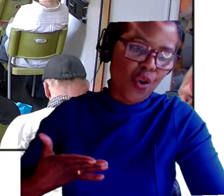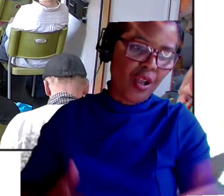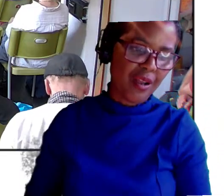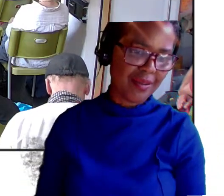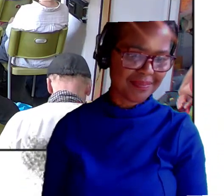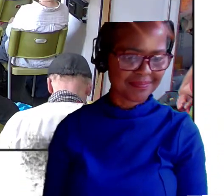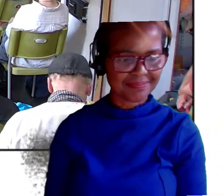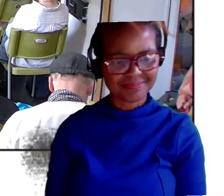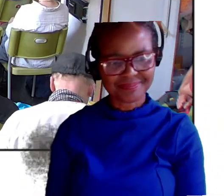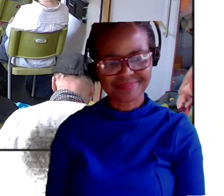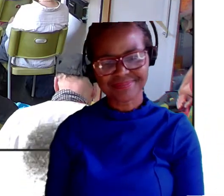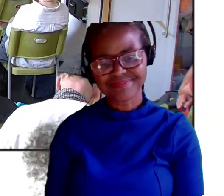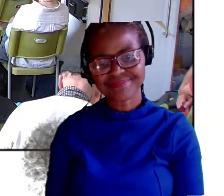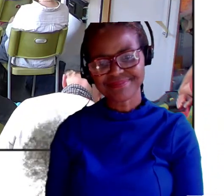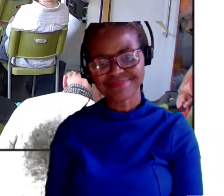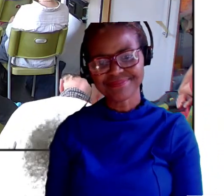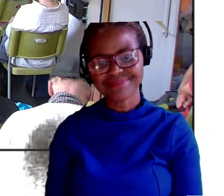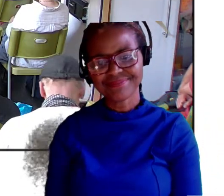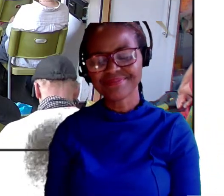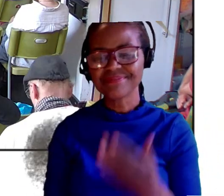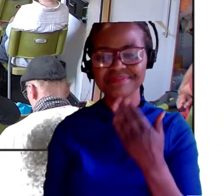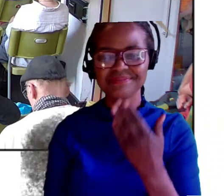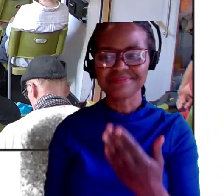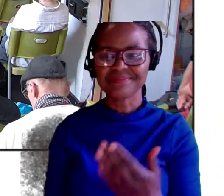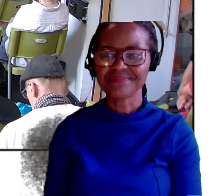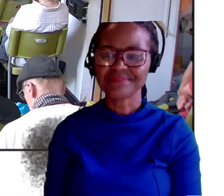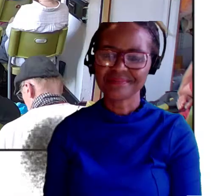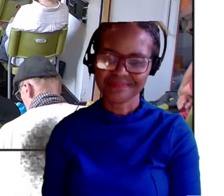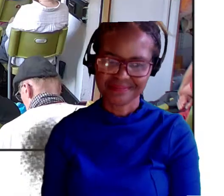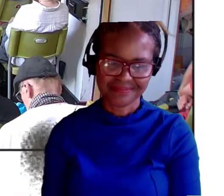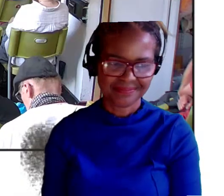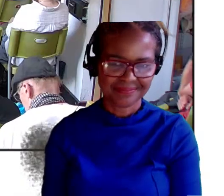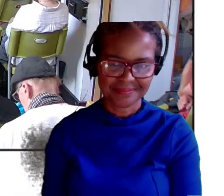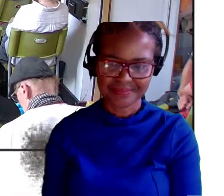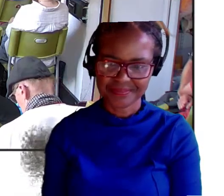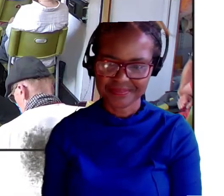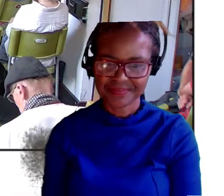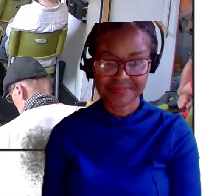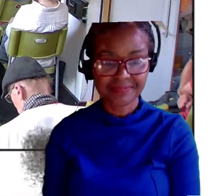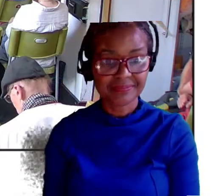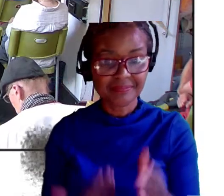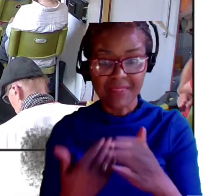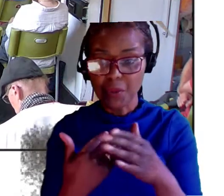Thank you. Anybody else got a question? Yep.